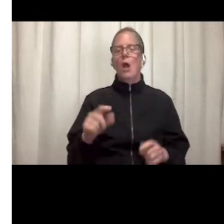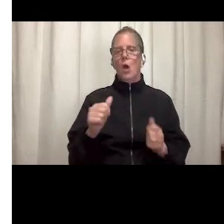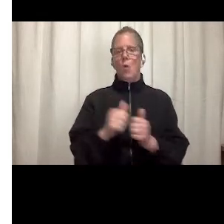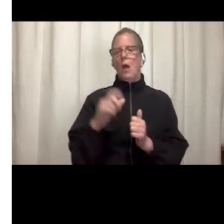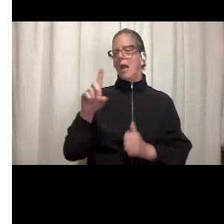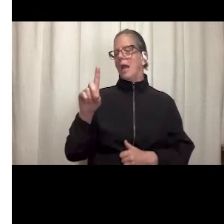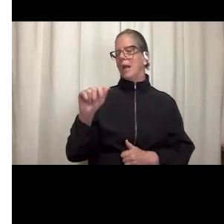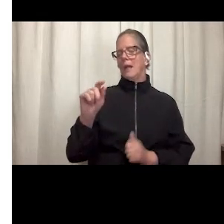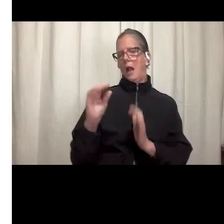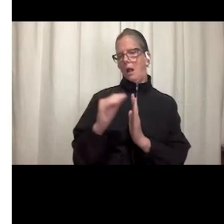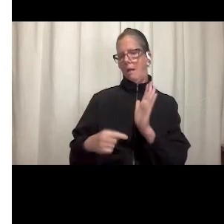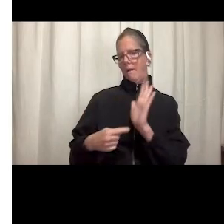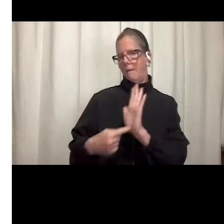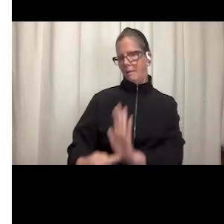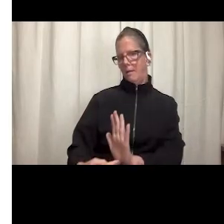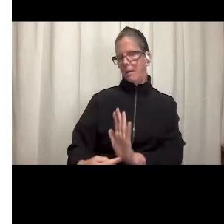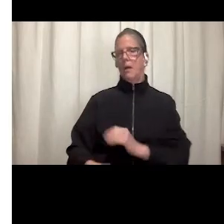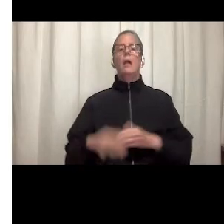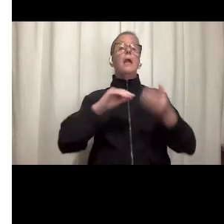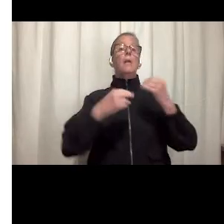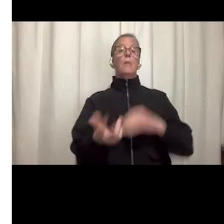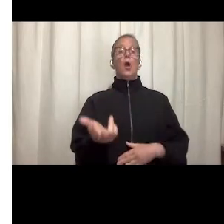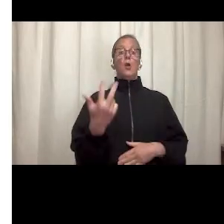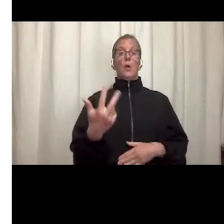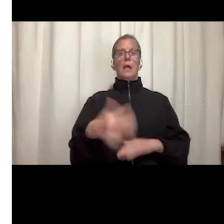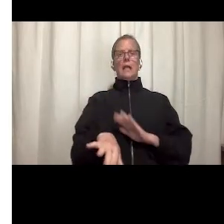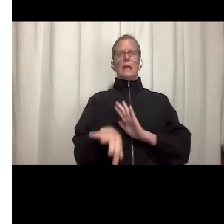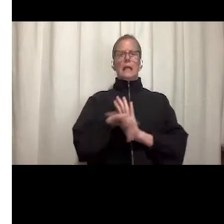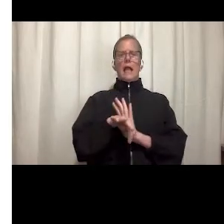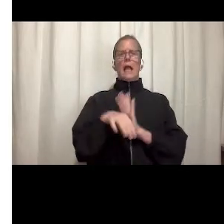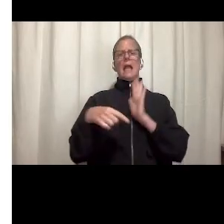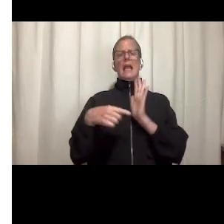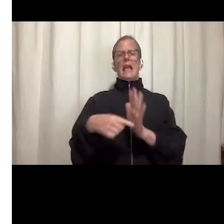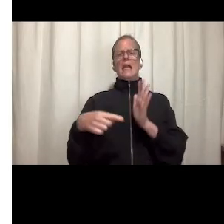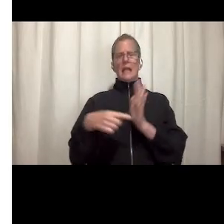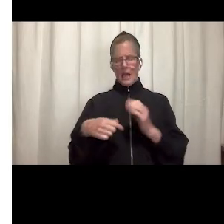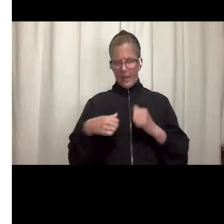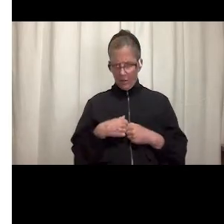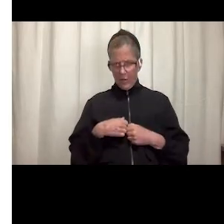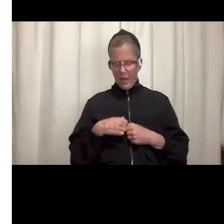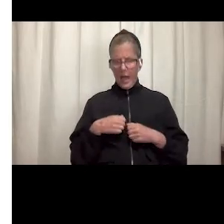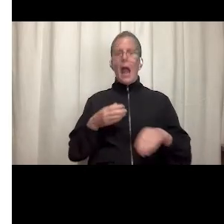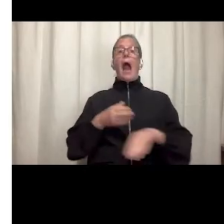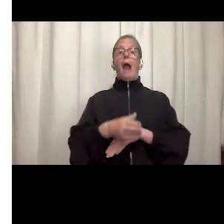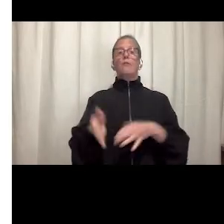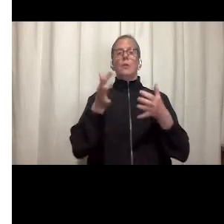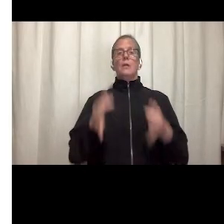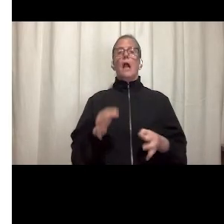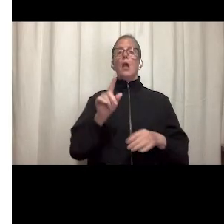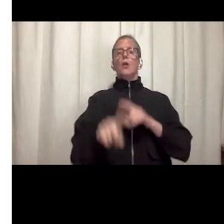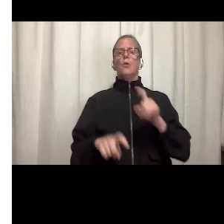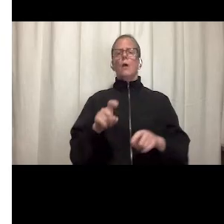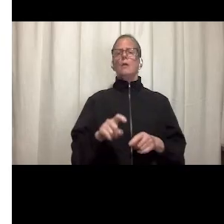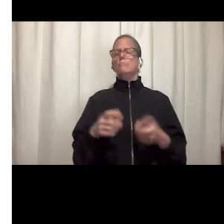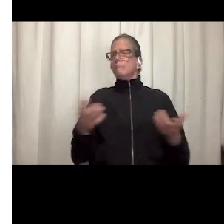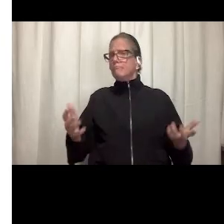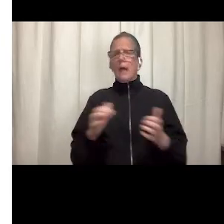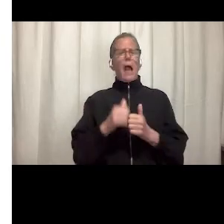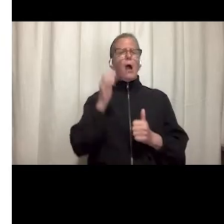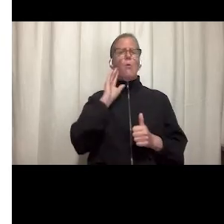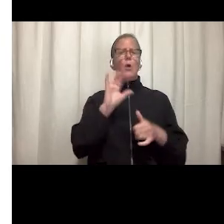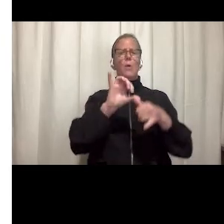Number 3, select indicators. Once you know your questions, identify how you'll measure progress. Indicators